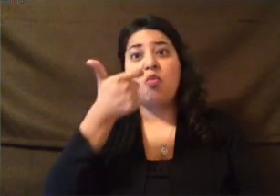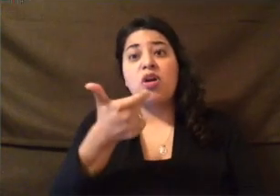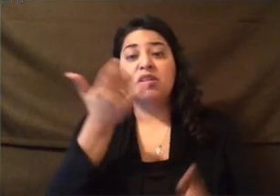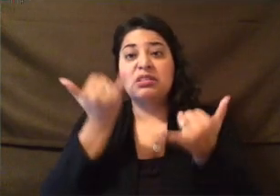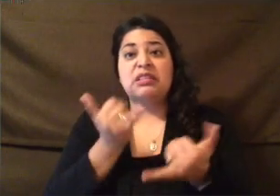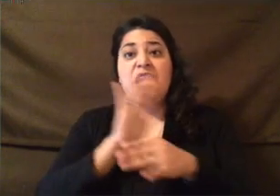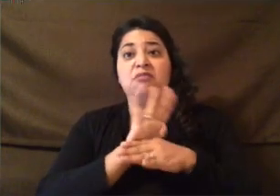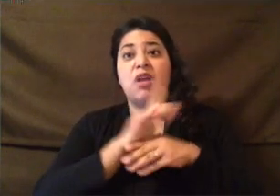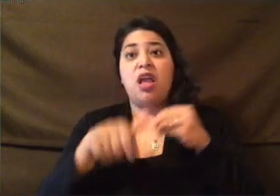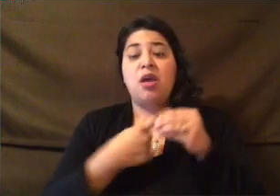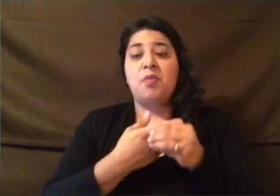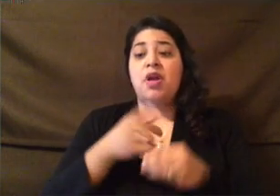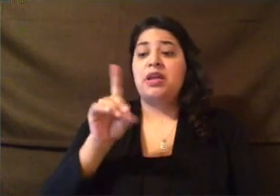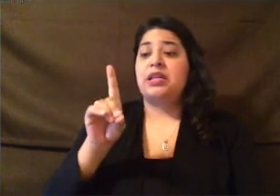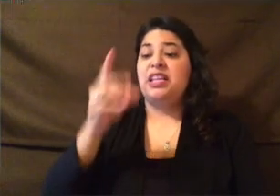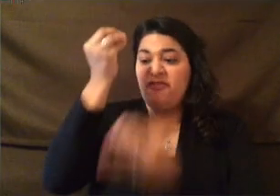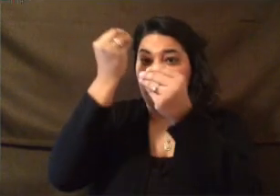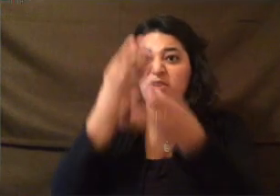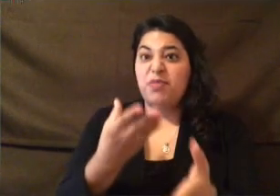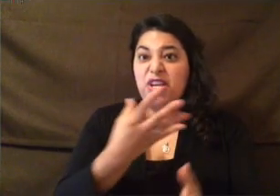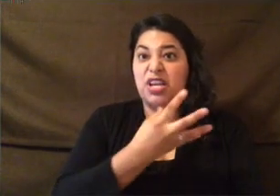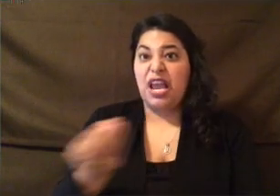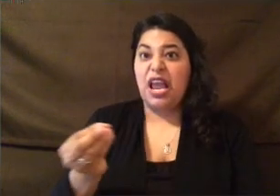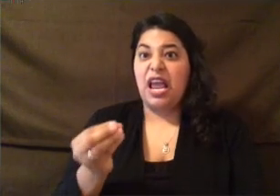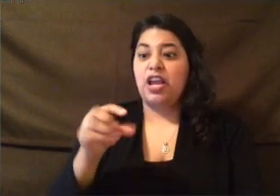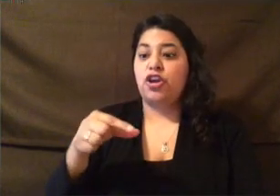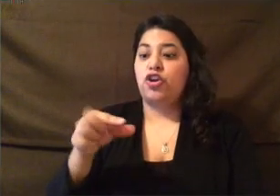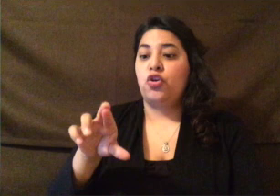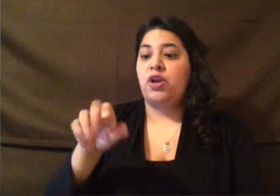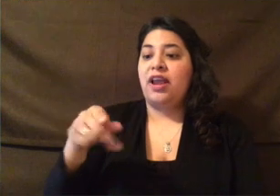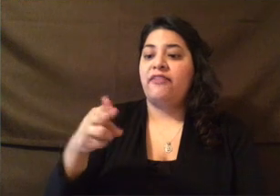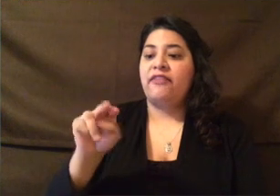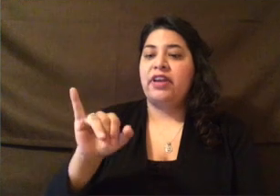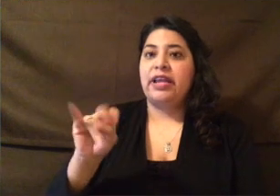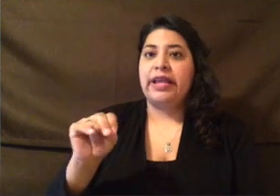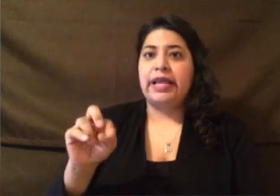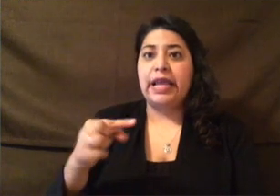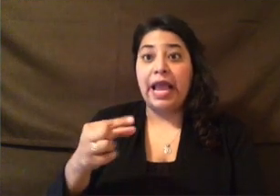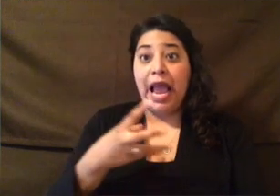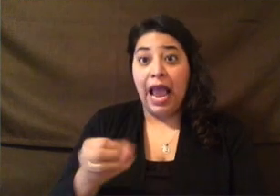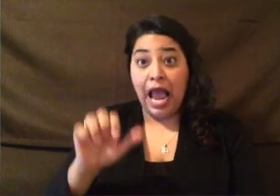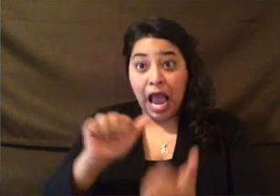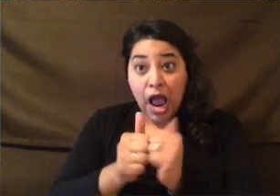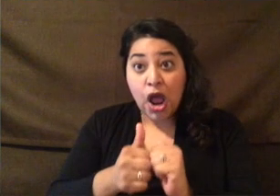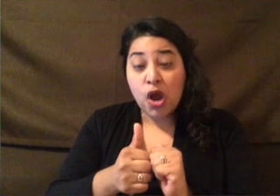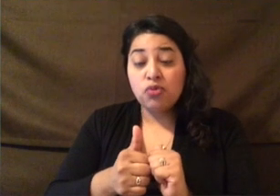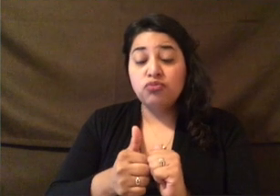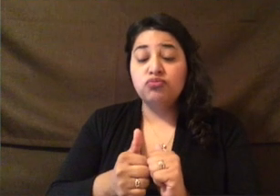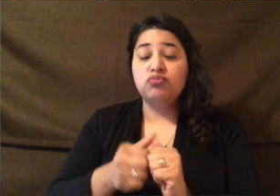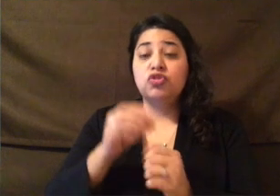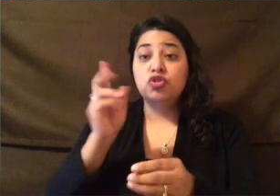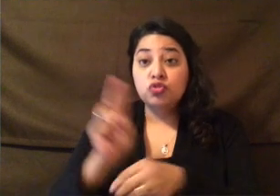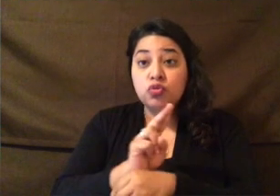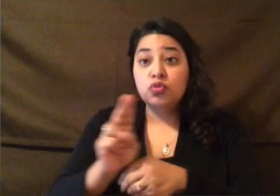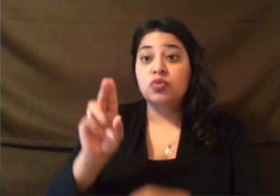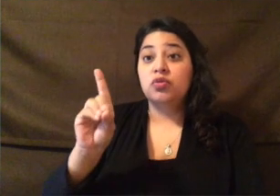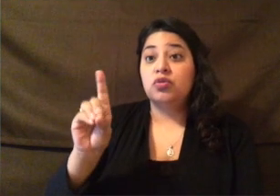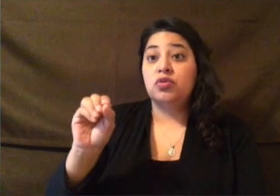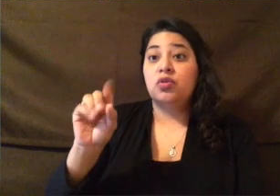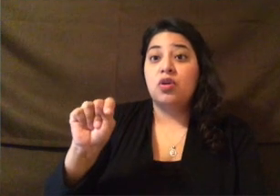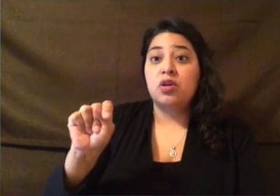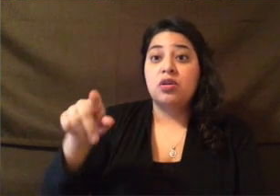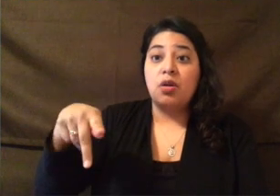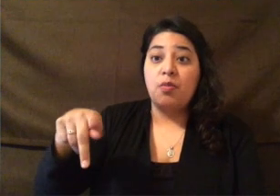Hello and thank you for watching. Today's video is going to be over data and graphing, and it's going to be an introduction on how to graph